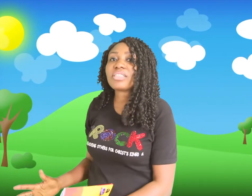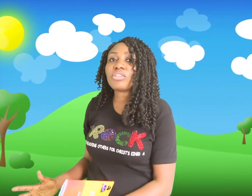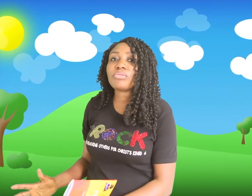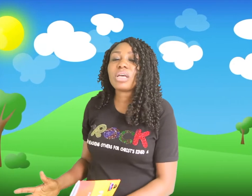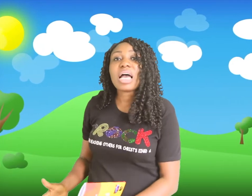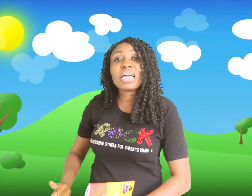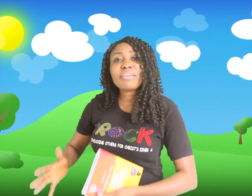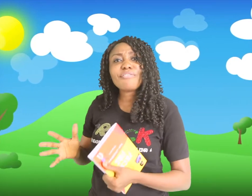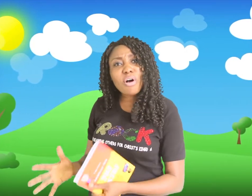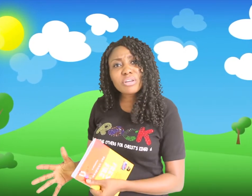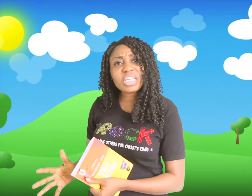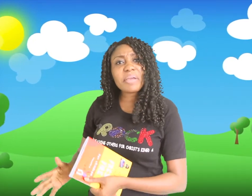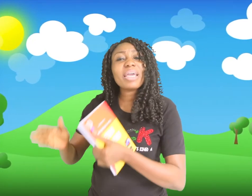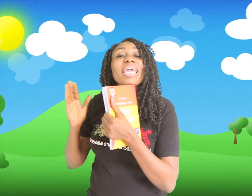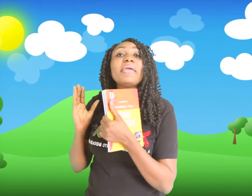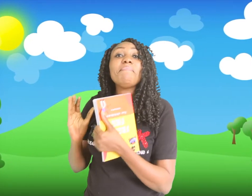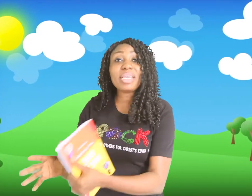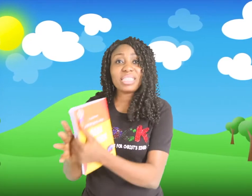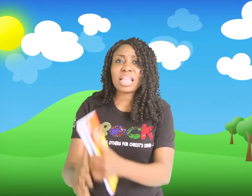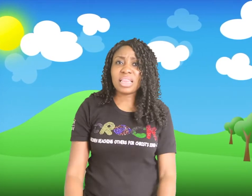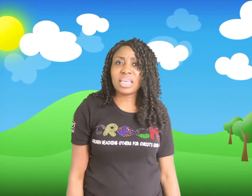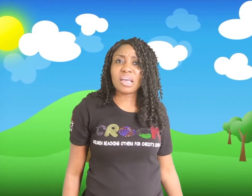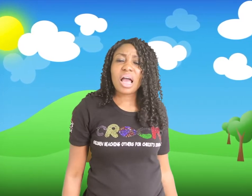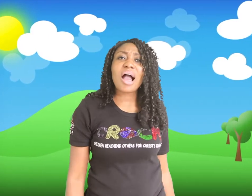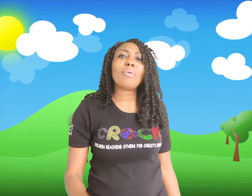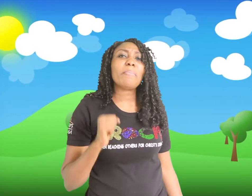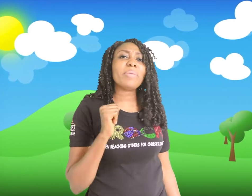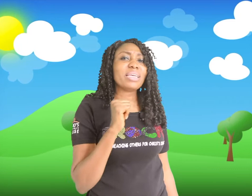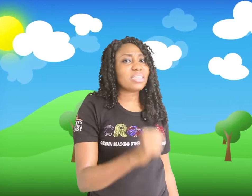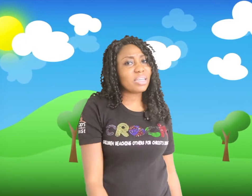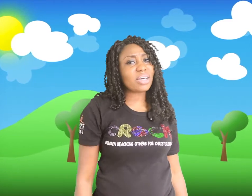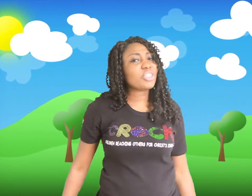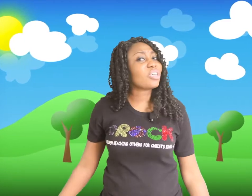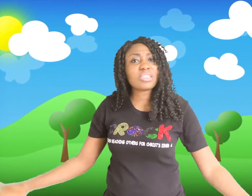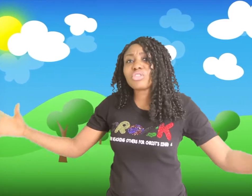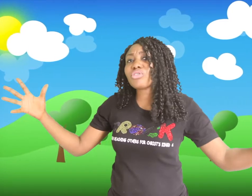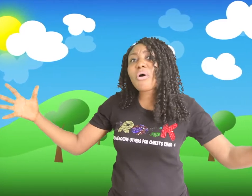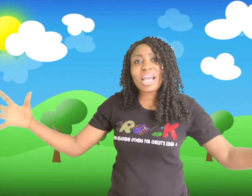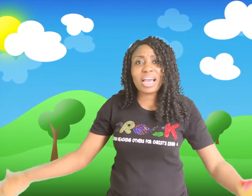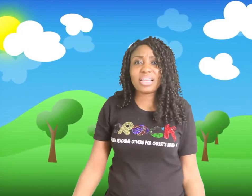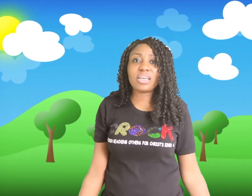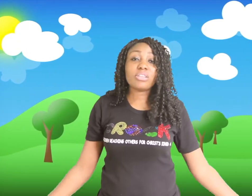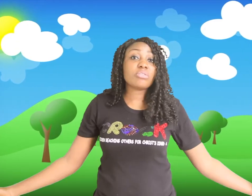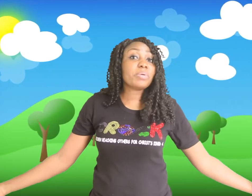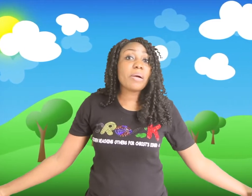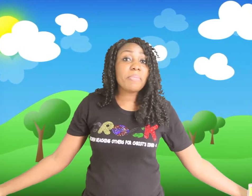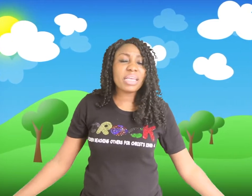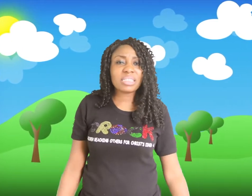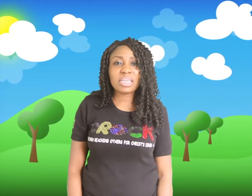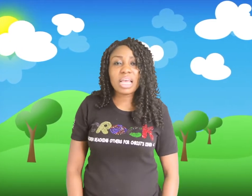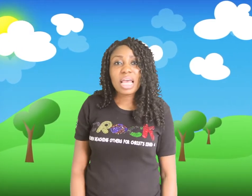his rescue. And he followed him immediately. How amazing. Now, Jesus is so kind,